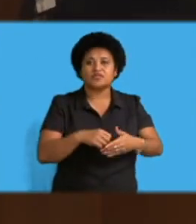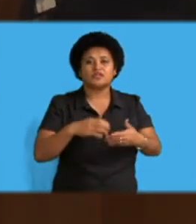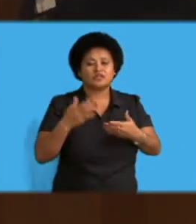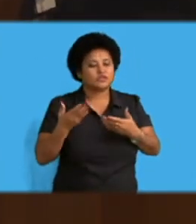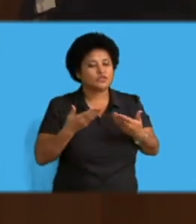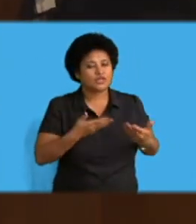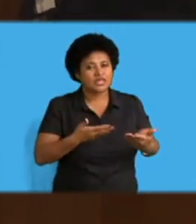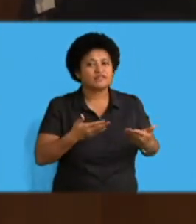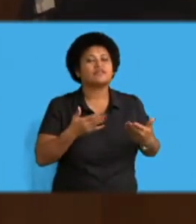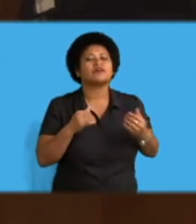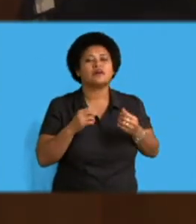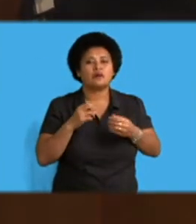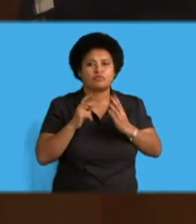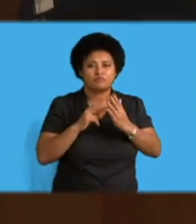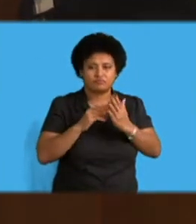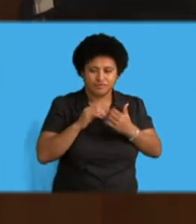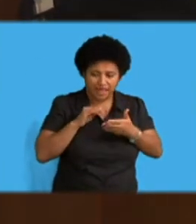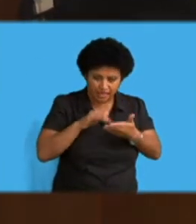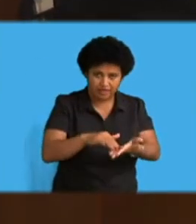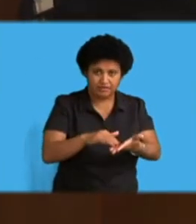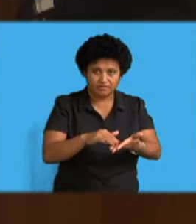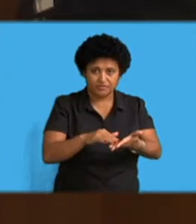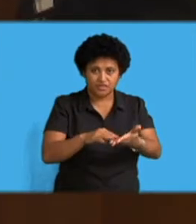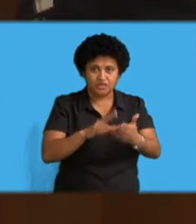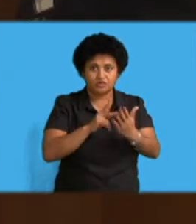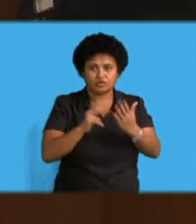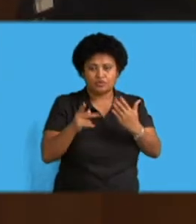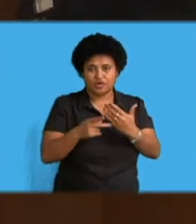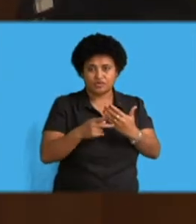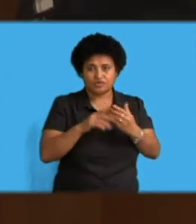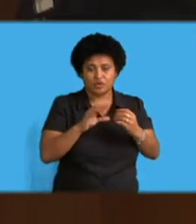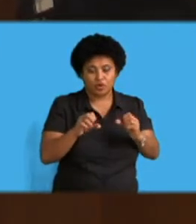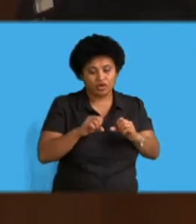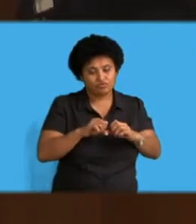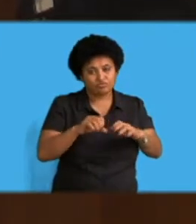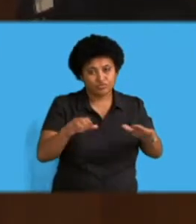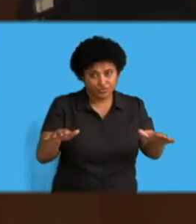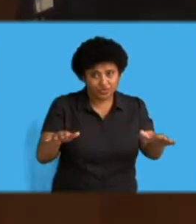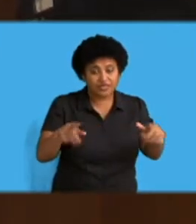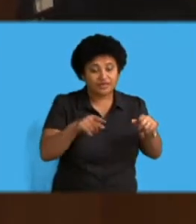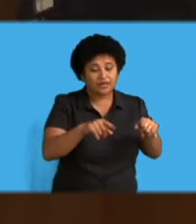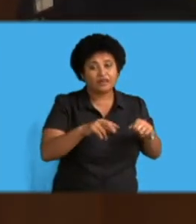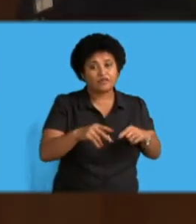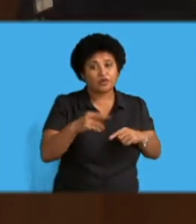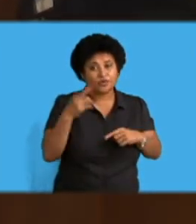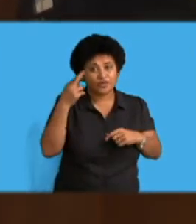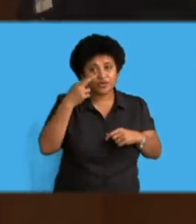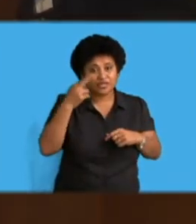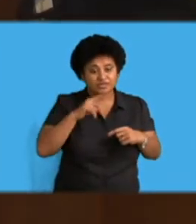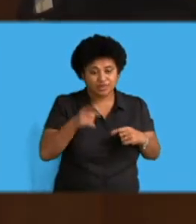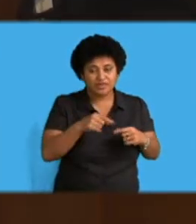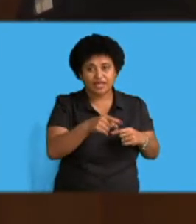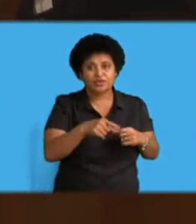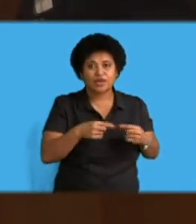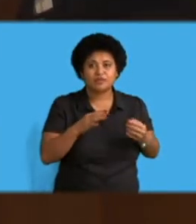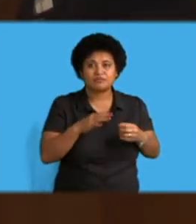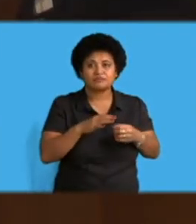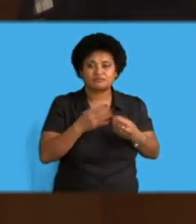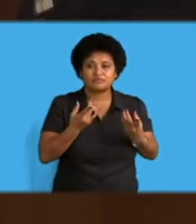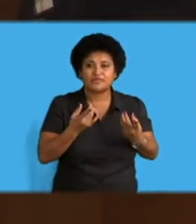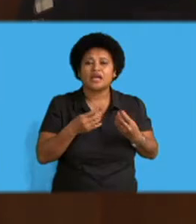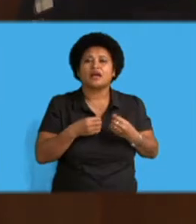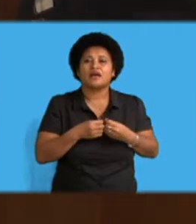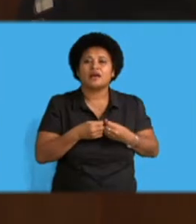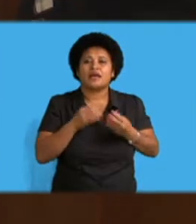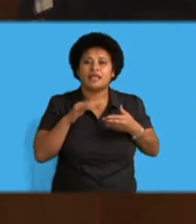through PPPs. This will not only assist to spread out the overall risk, but it will also ease the upfront capital requirement. In addition, the